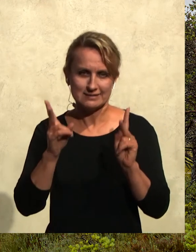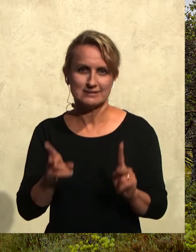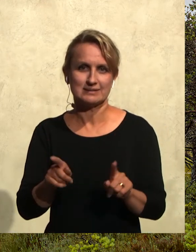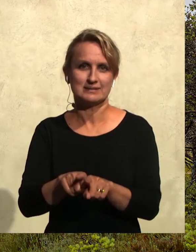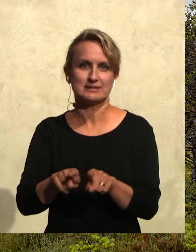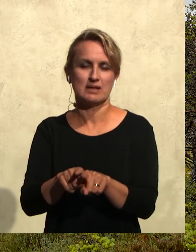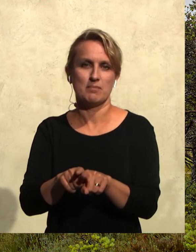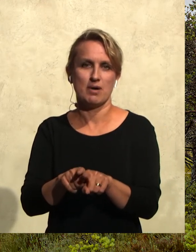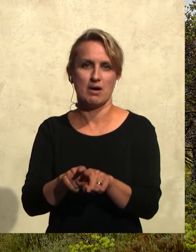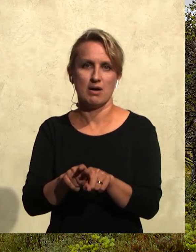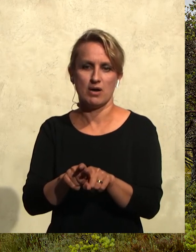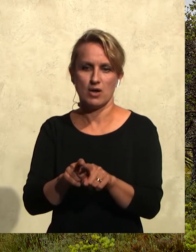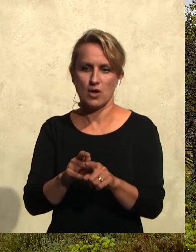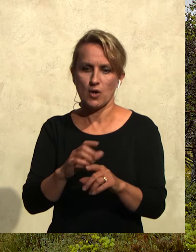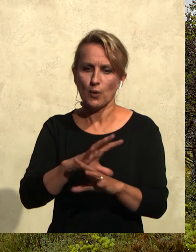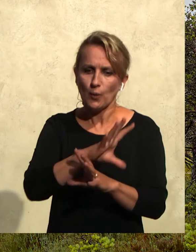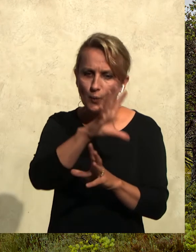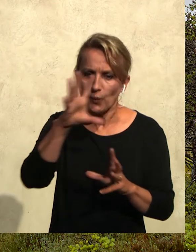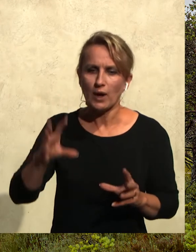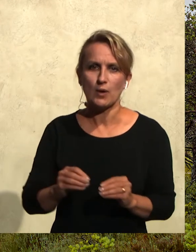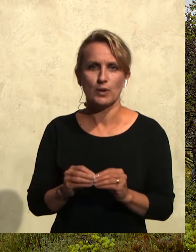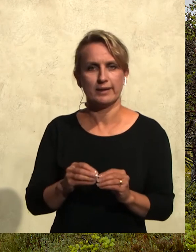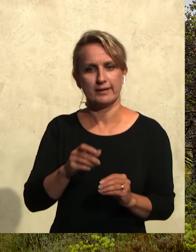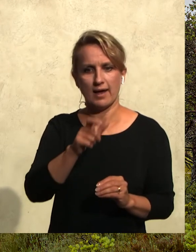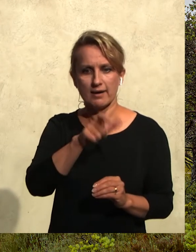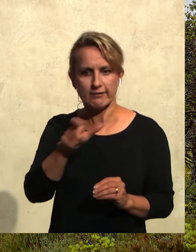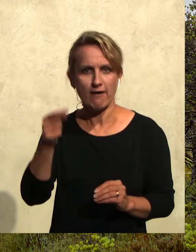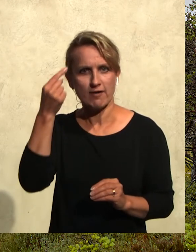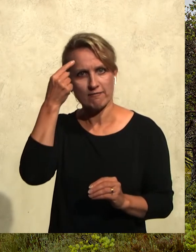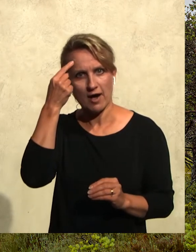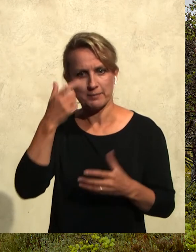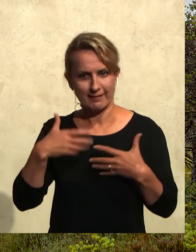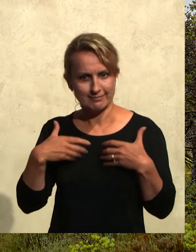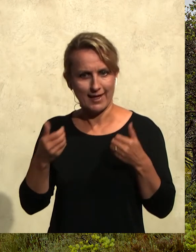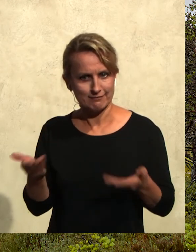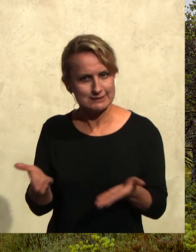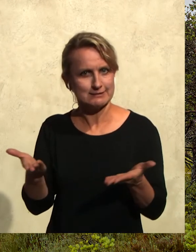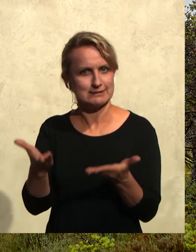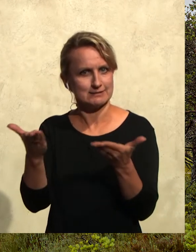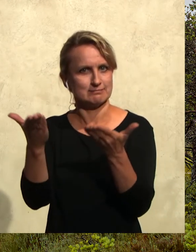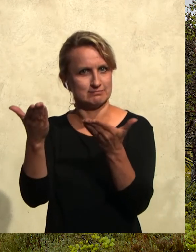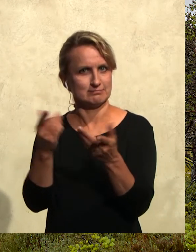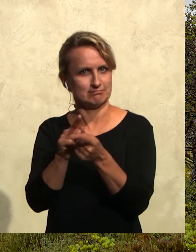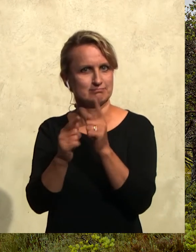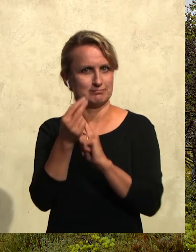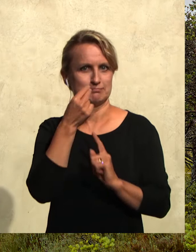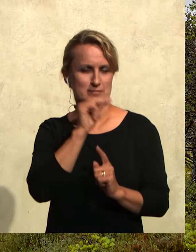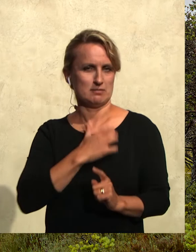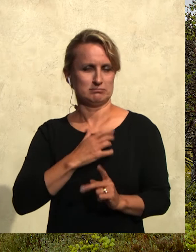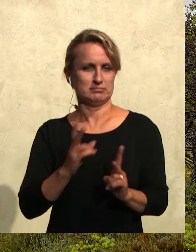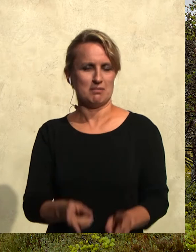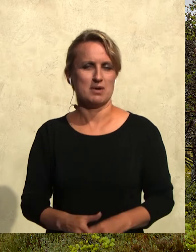population and reducing exposure to known risk for mental health.